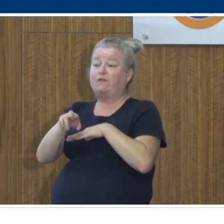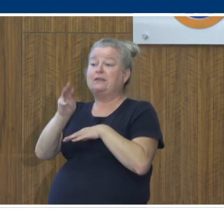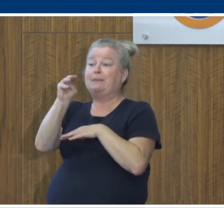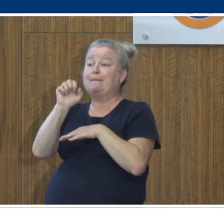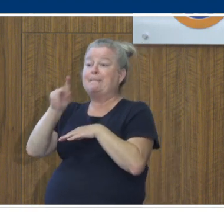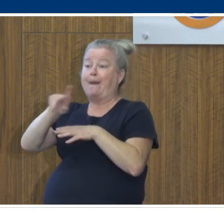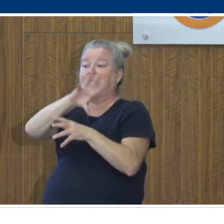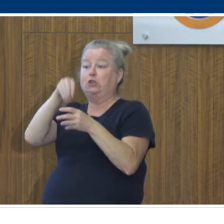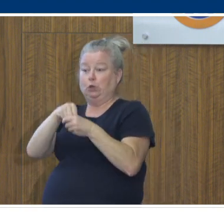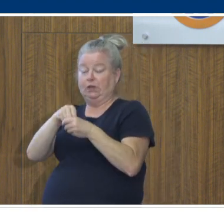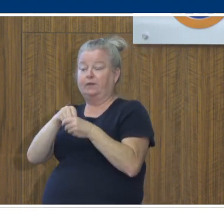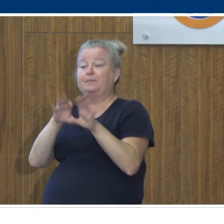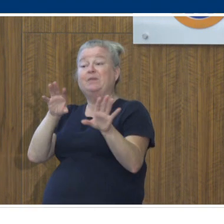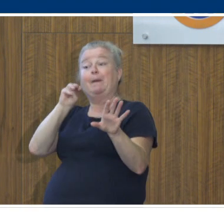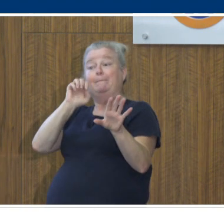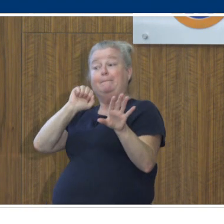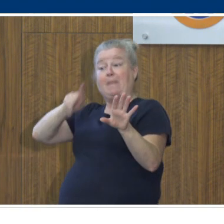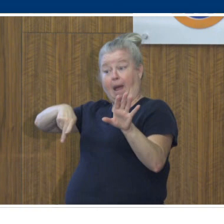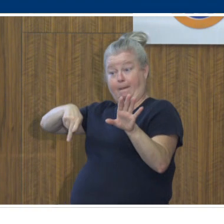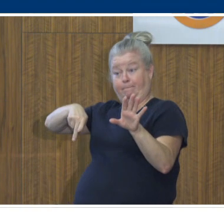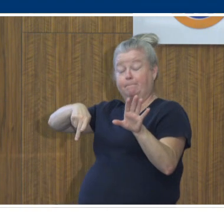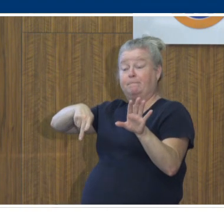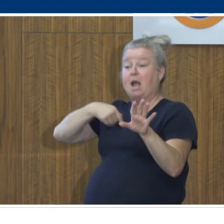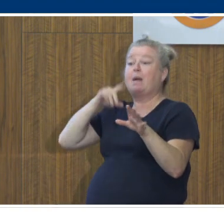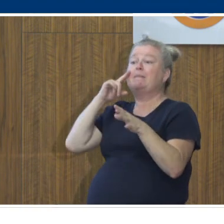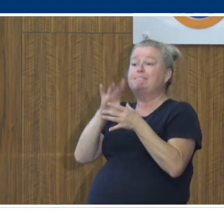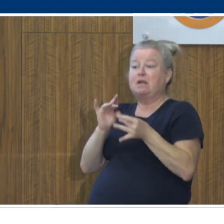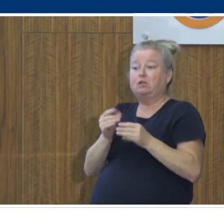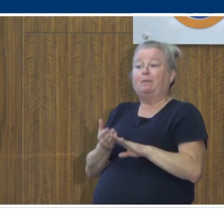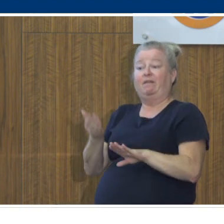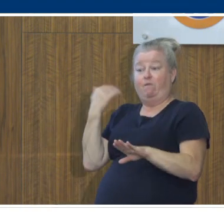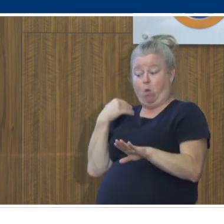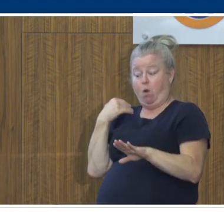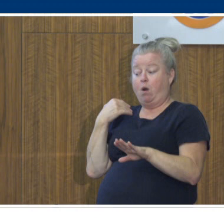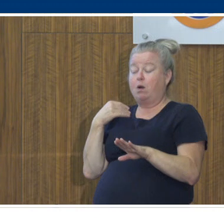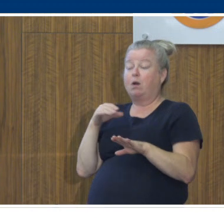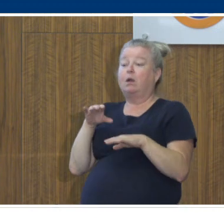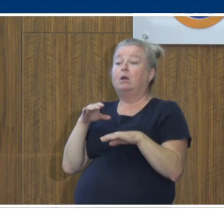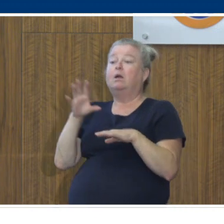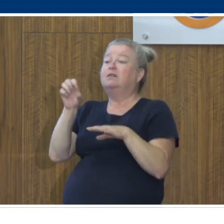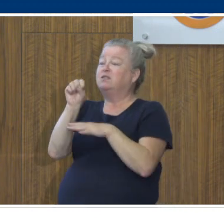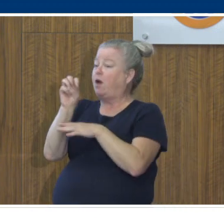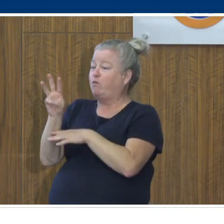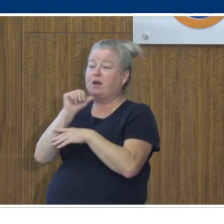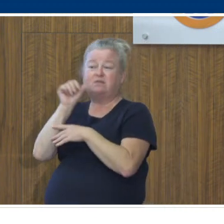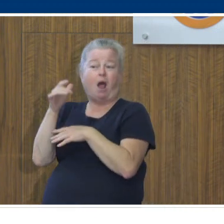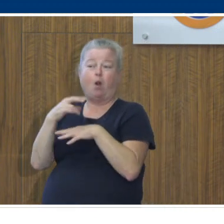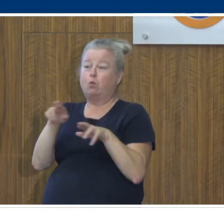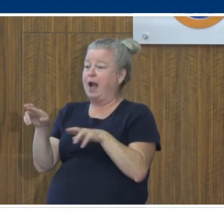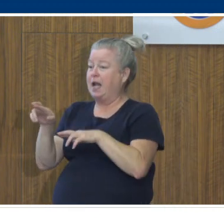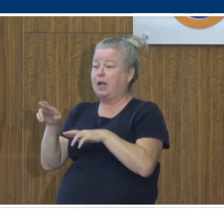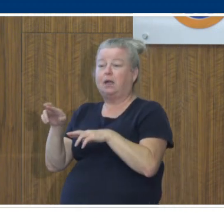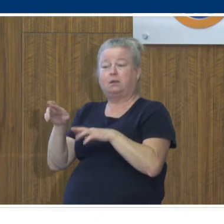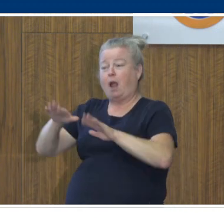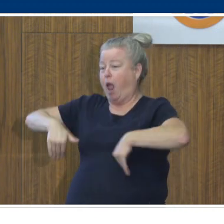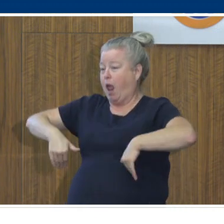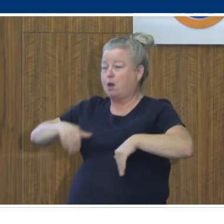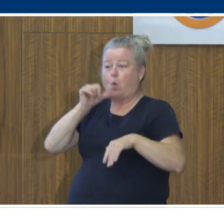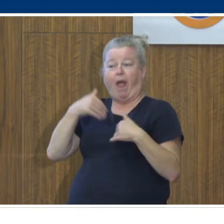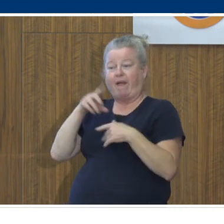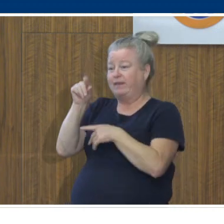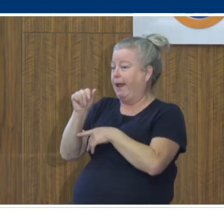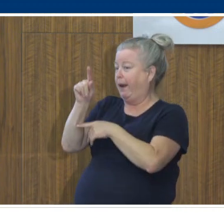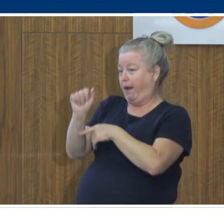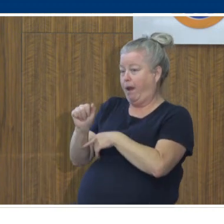And speaking of maps, as I mentioned before, the online software, again, it's not ready yet because we don't have the data, but until then you can